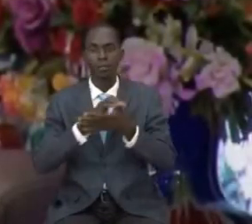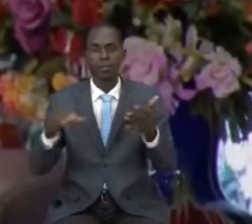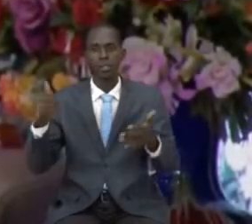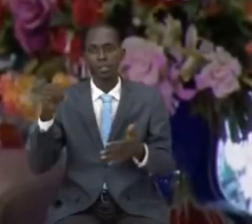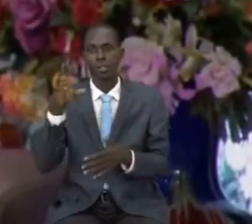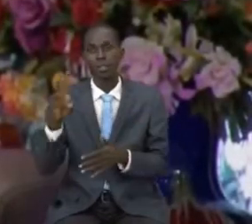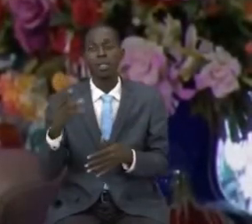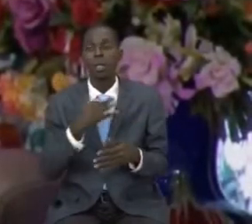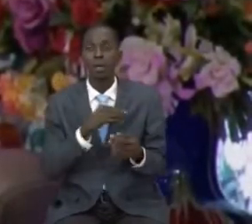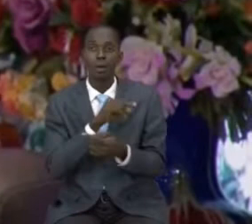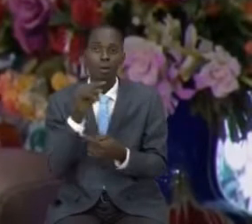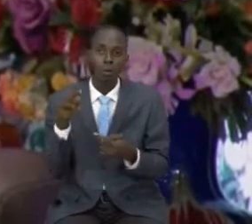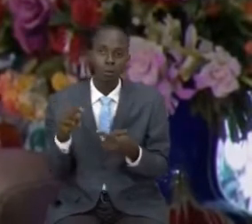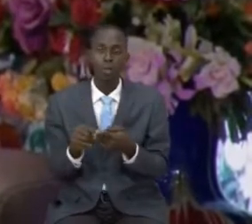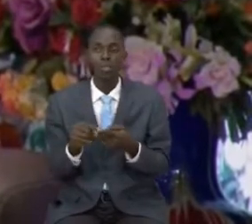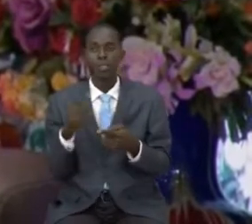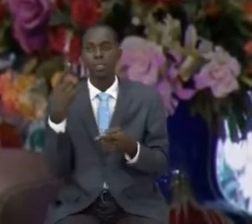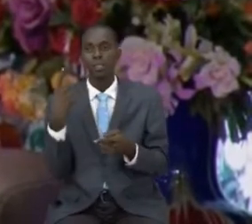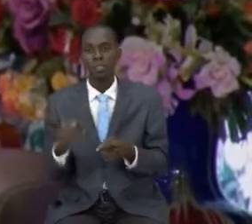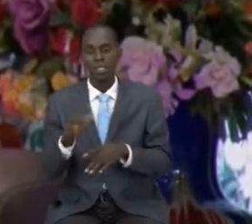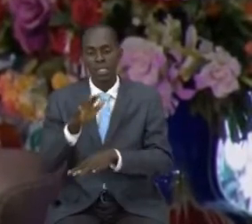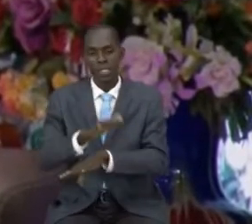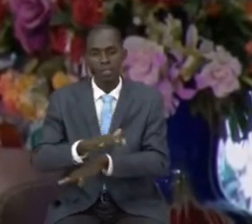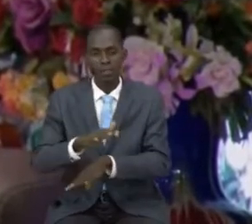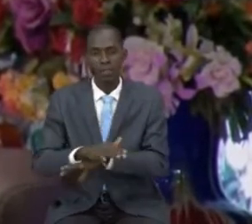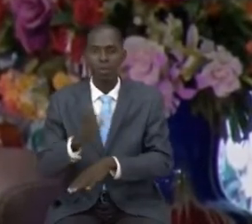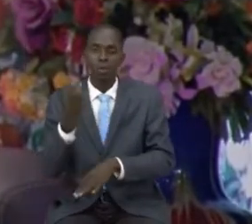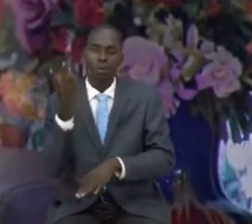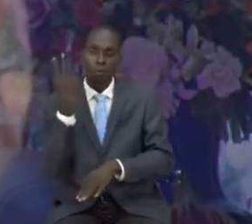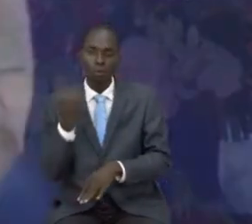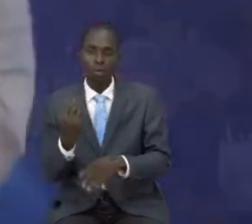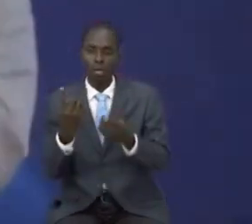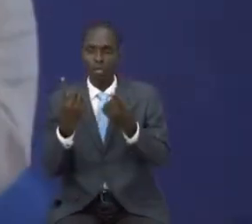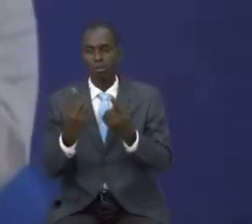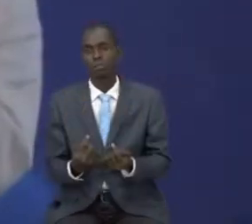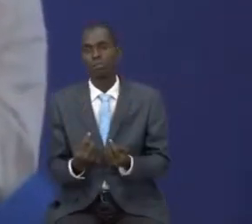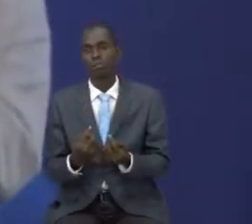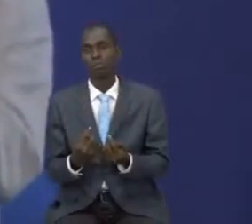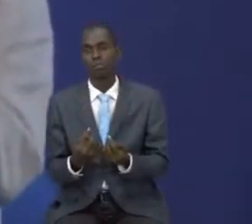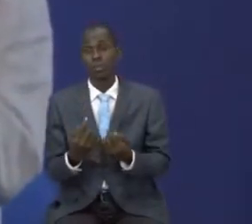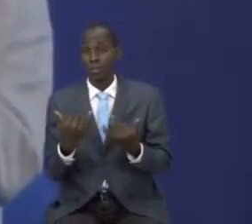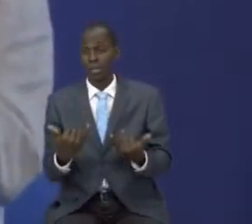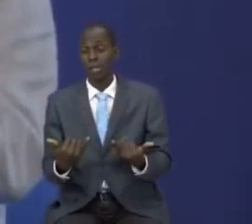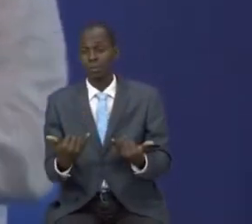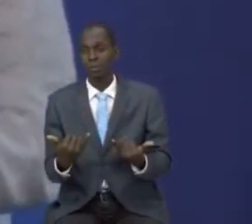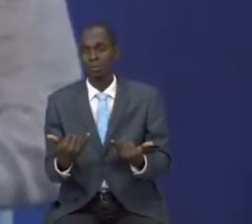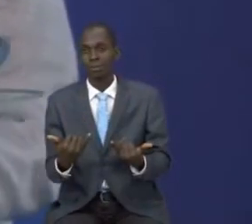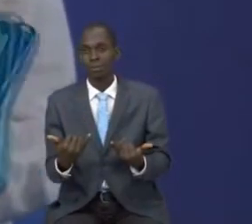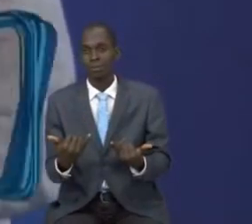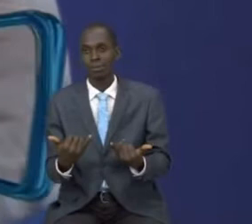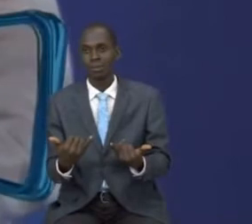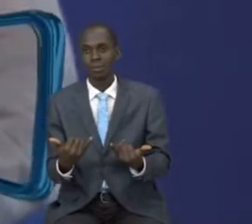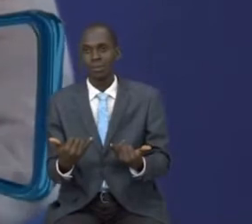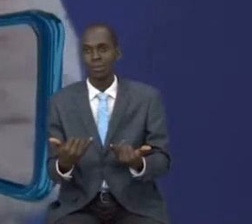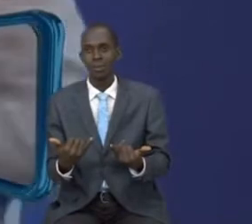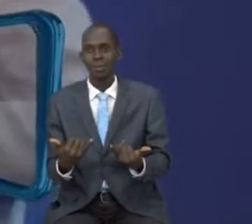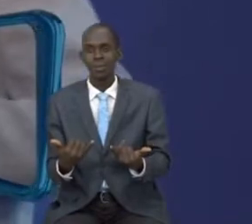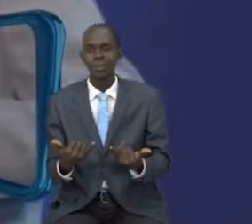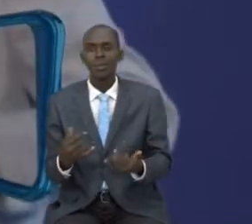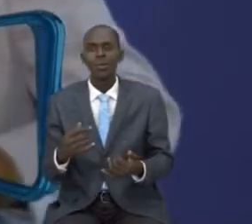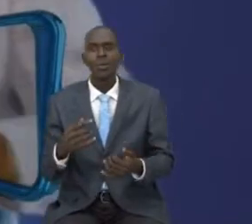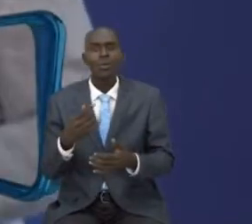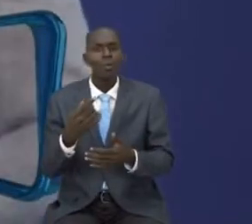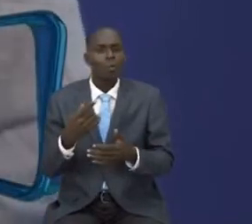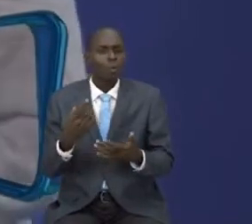And when the evening was come, now, is where we are now.